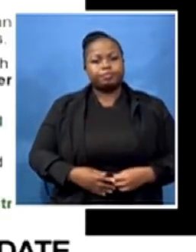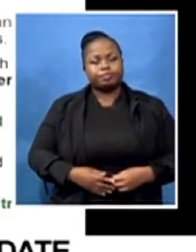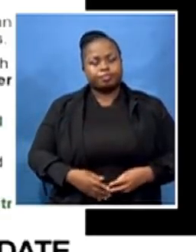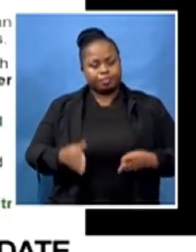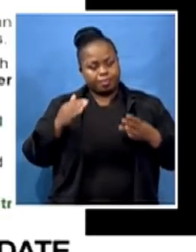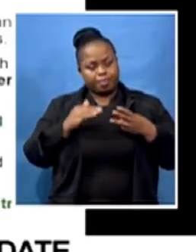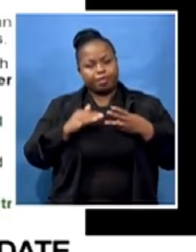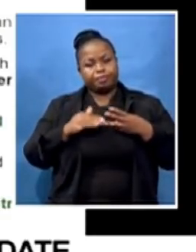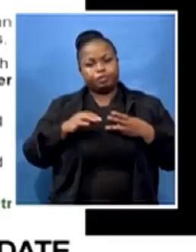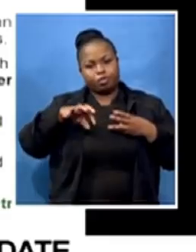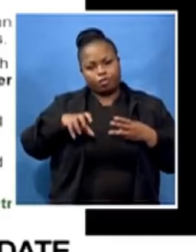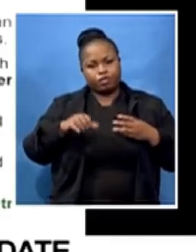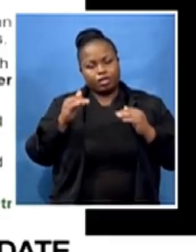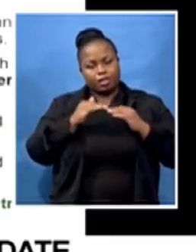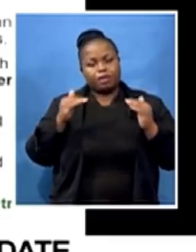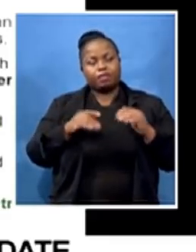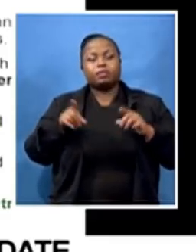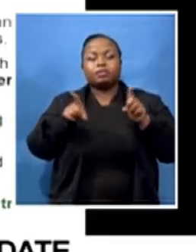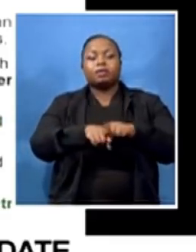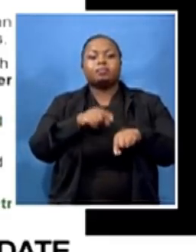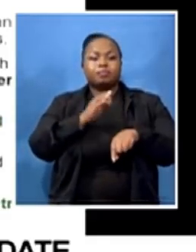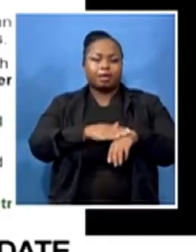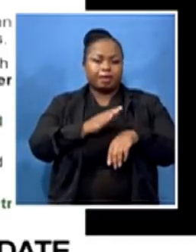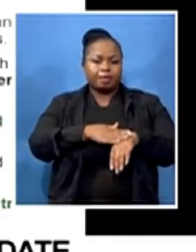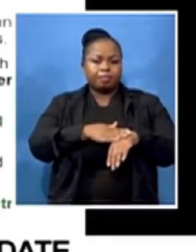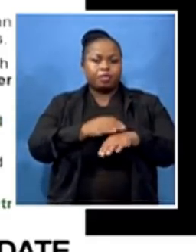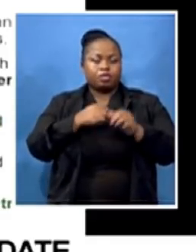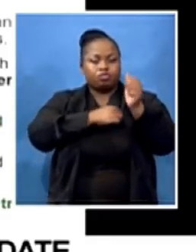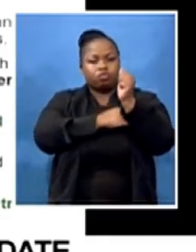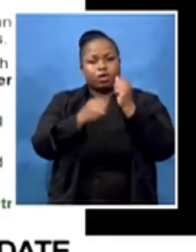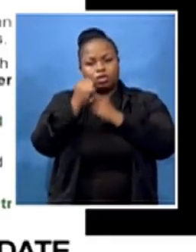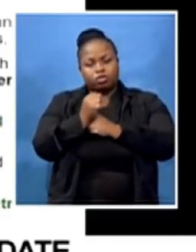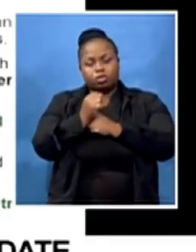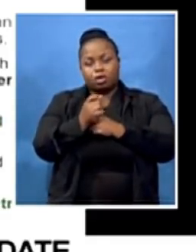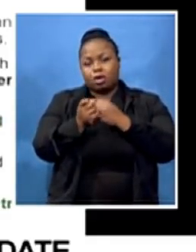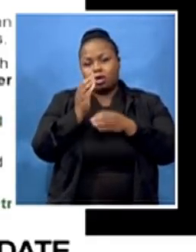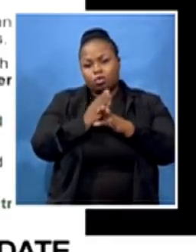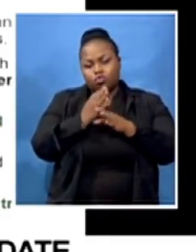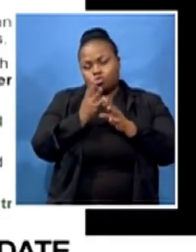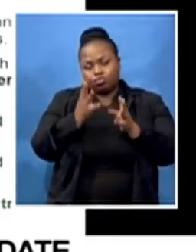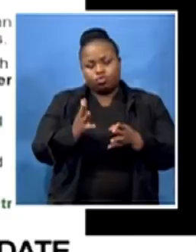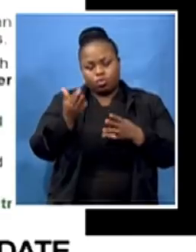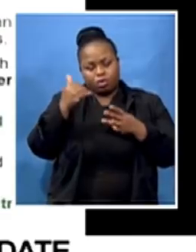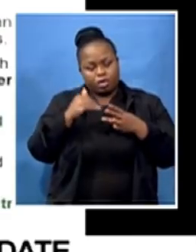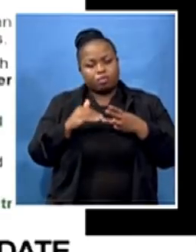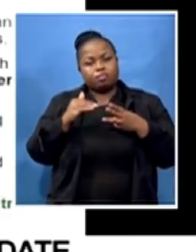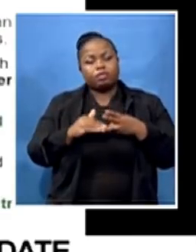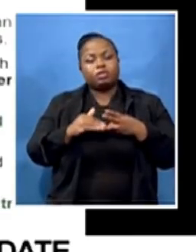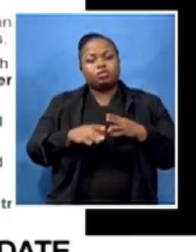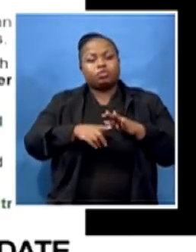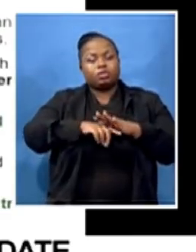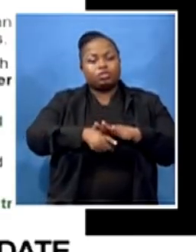duplicated and they cascade down to the districts